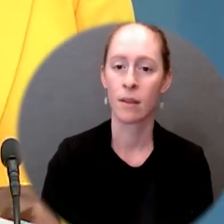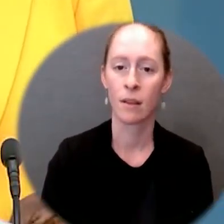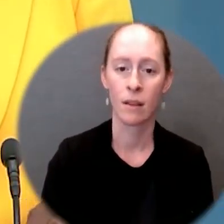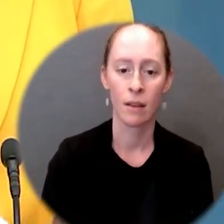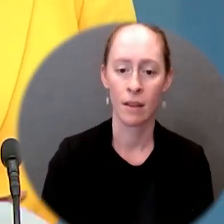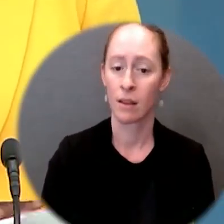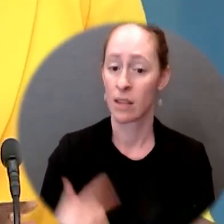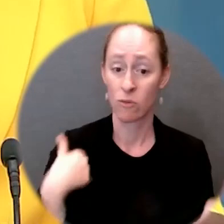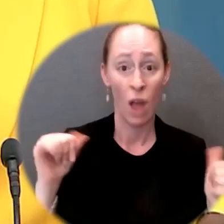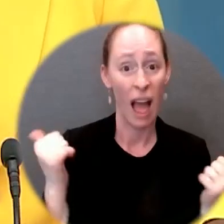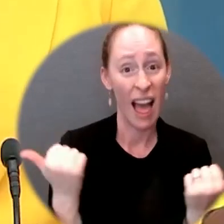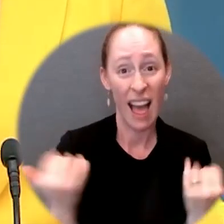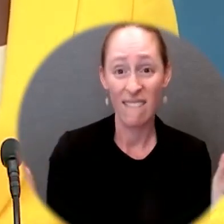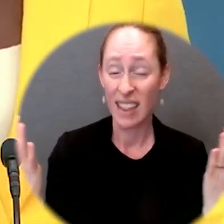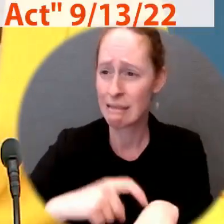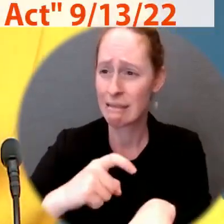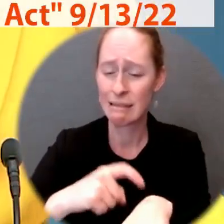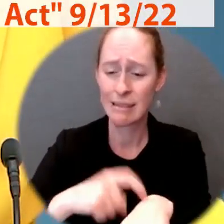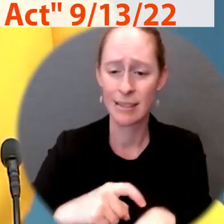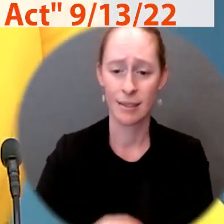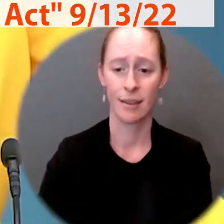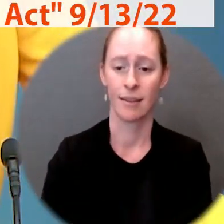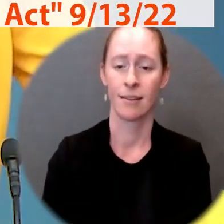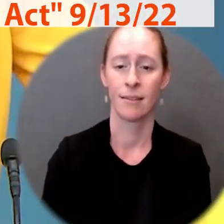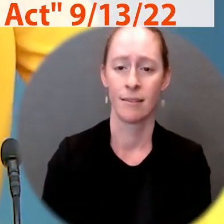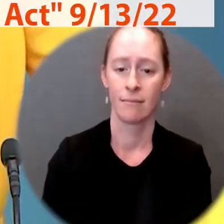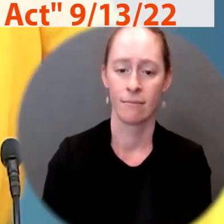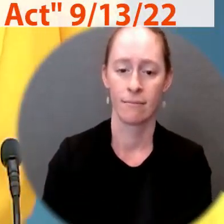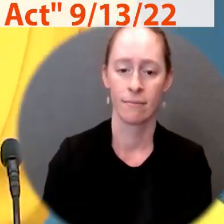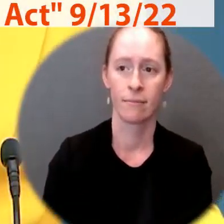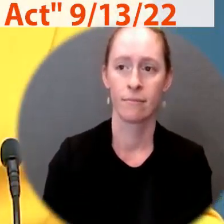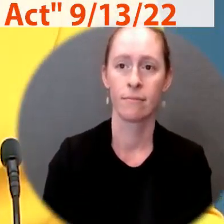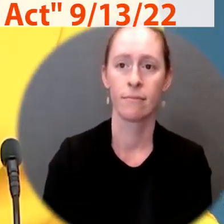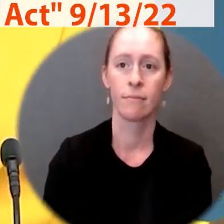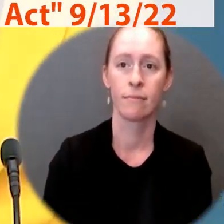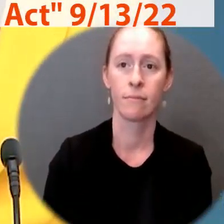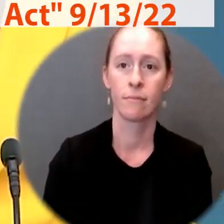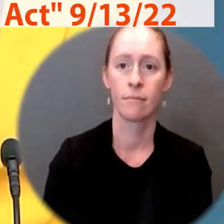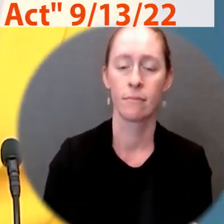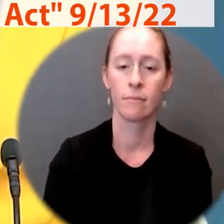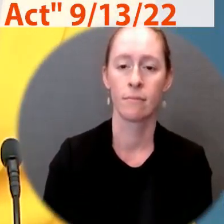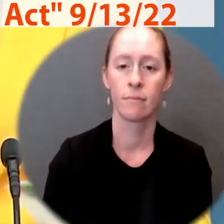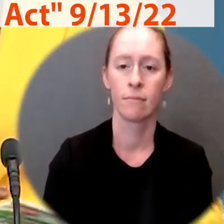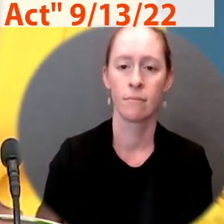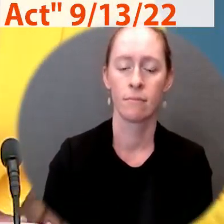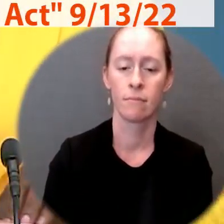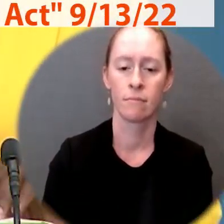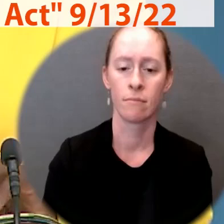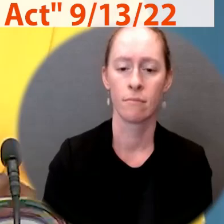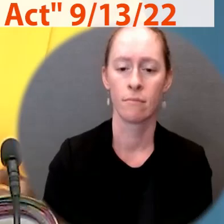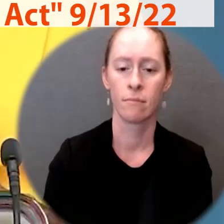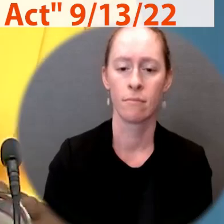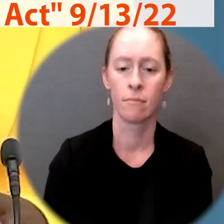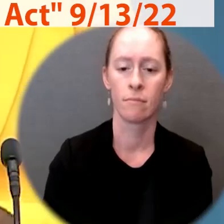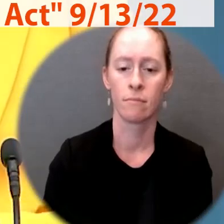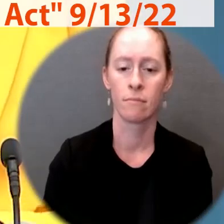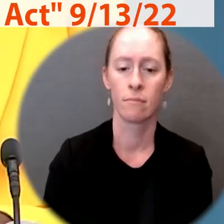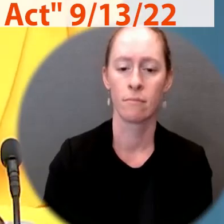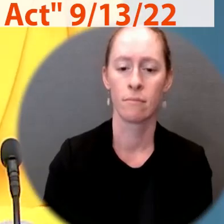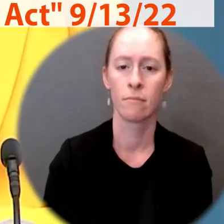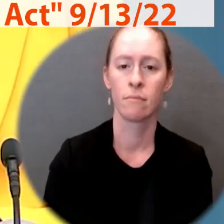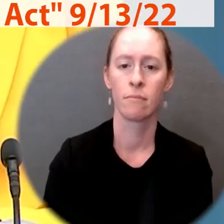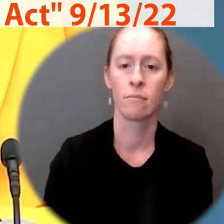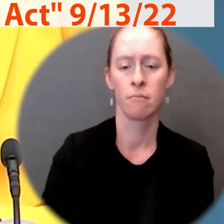we can to lower prices. While an administration certainly has the opportunity to celebrate achievements